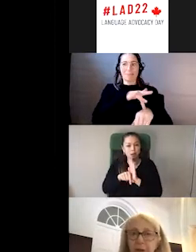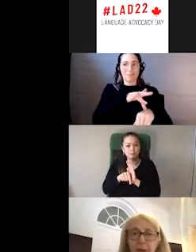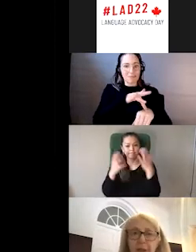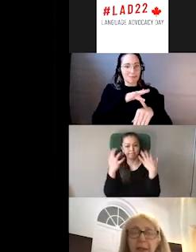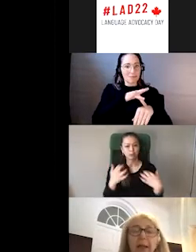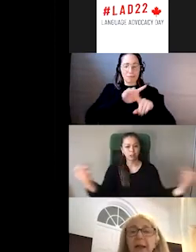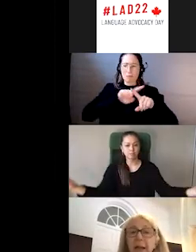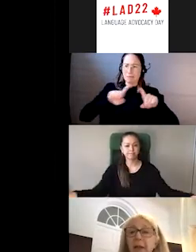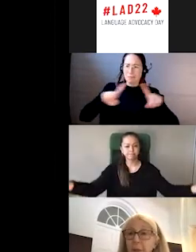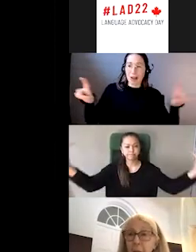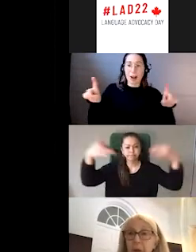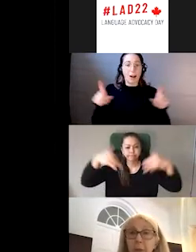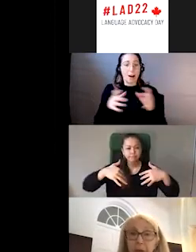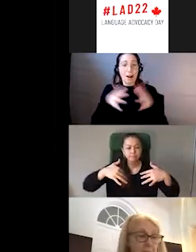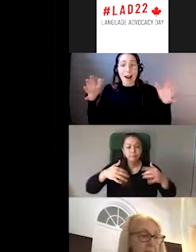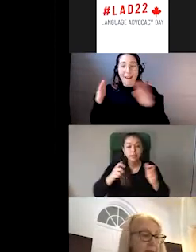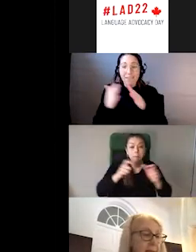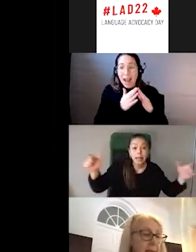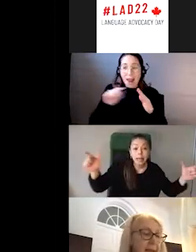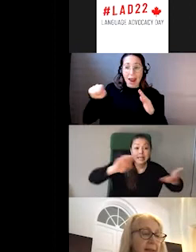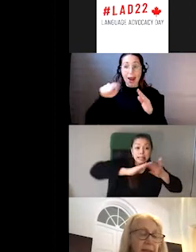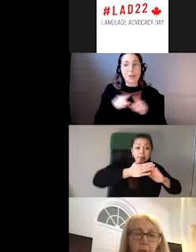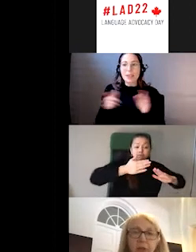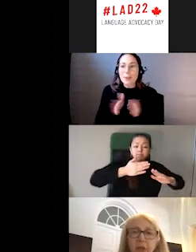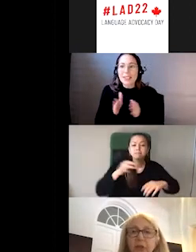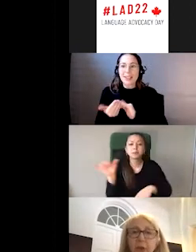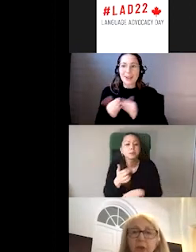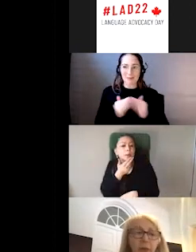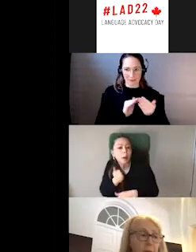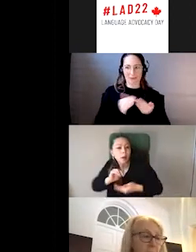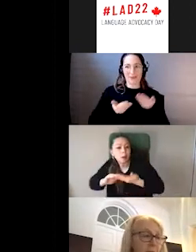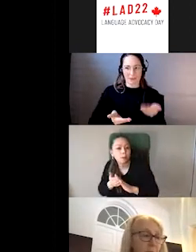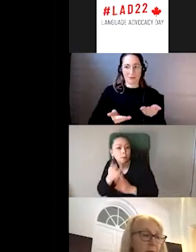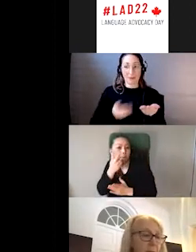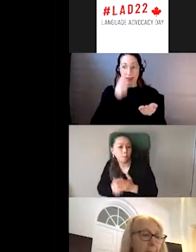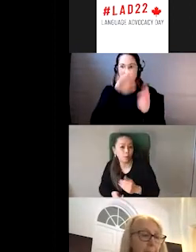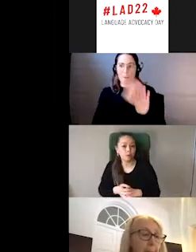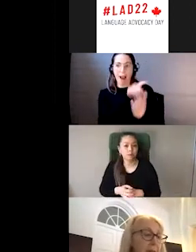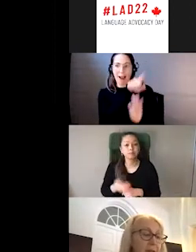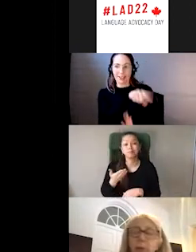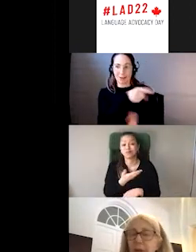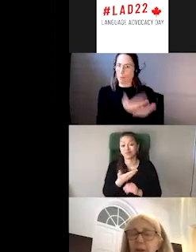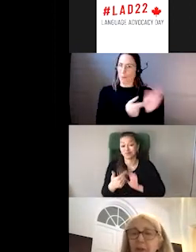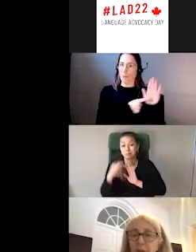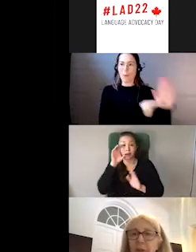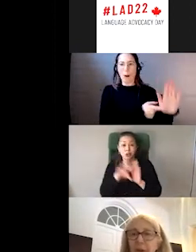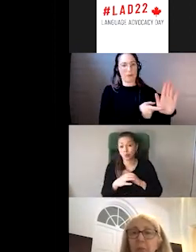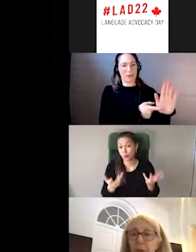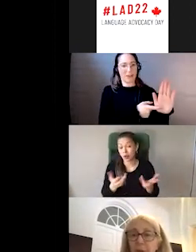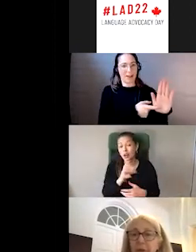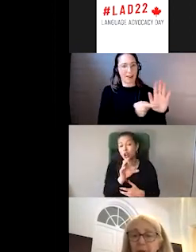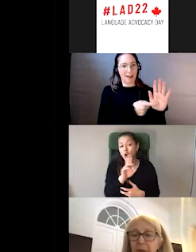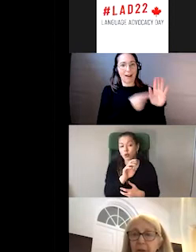large cities and small communities. And this image shows the Cree exhibit in the community center